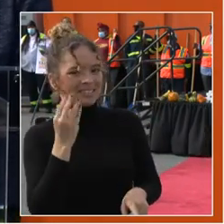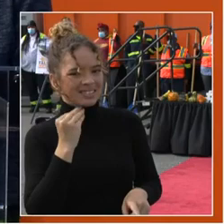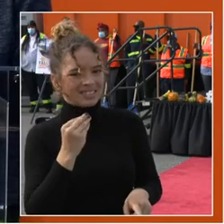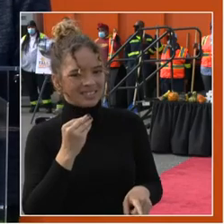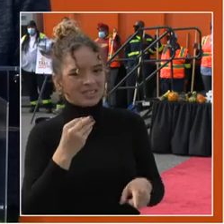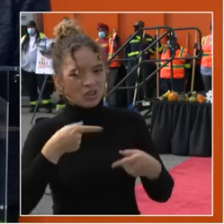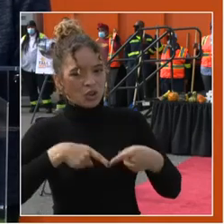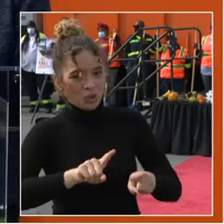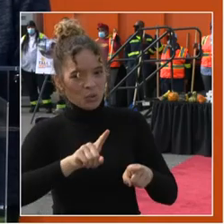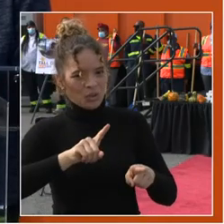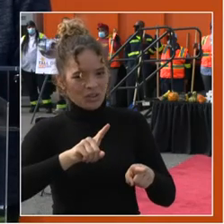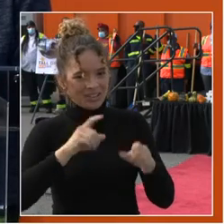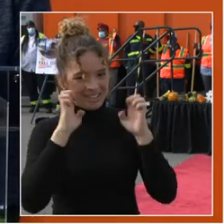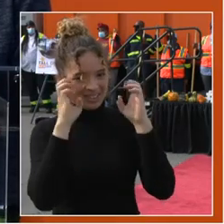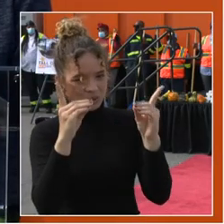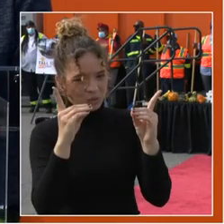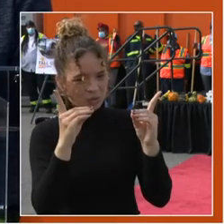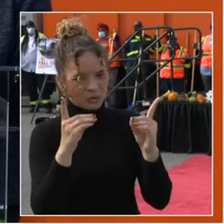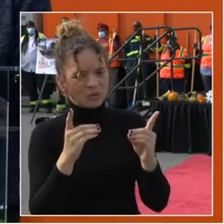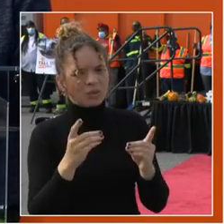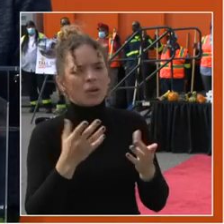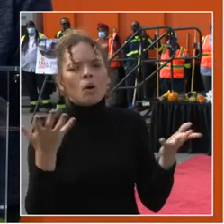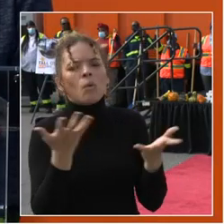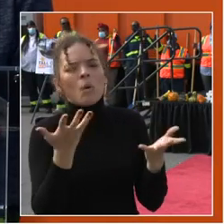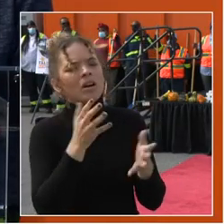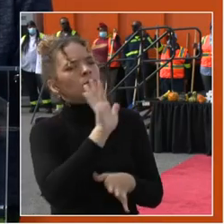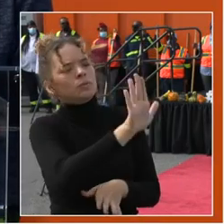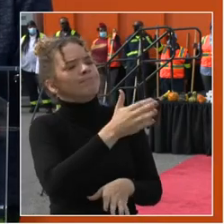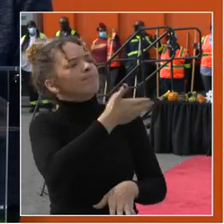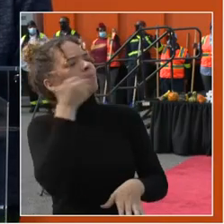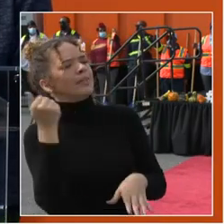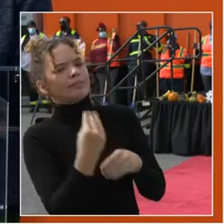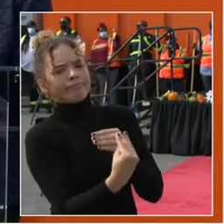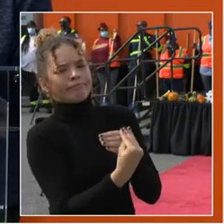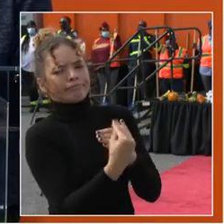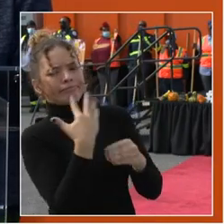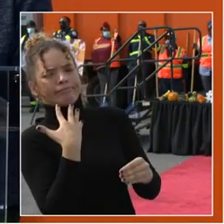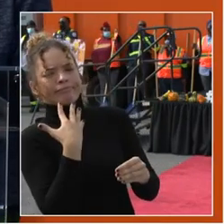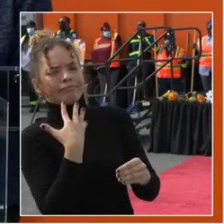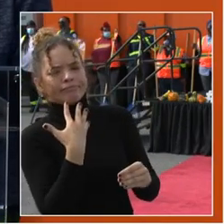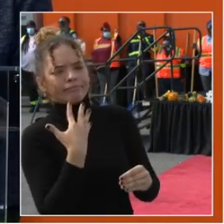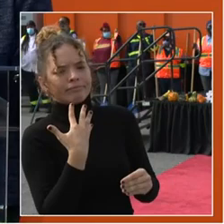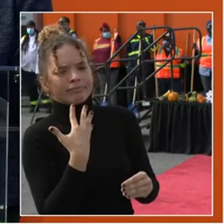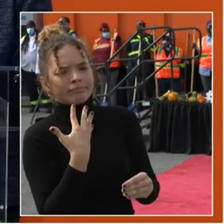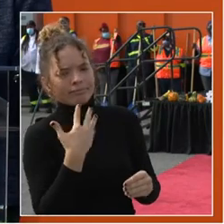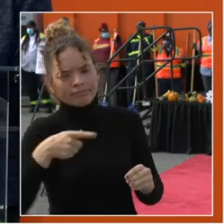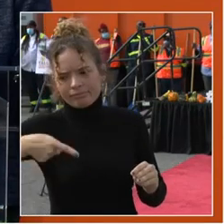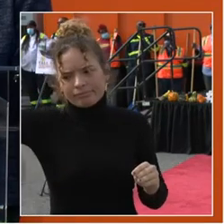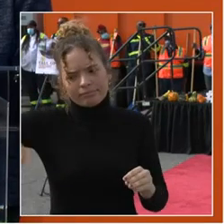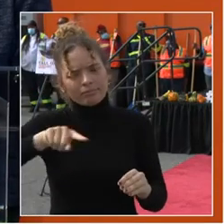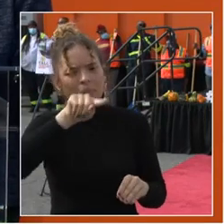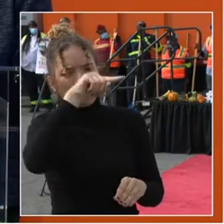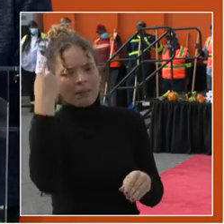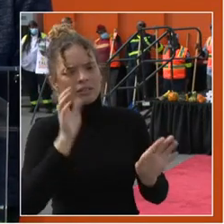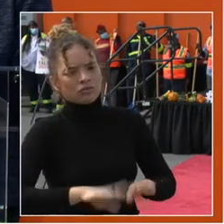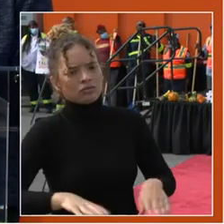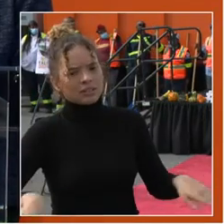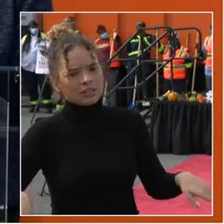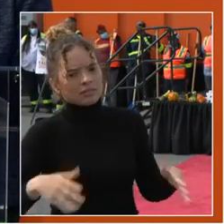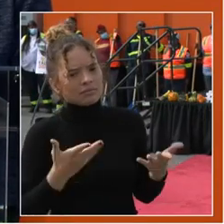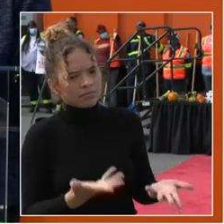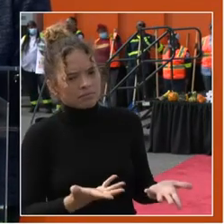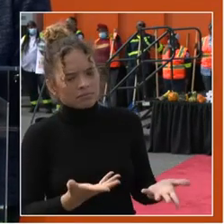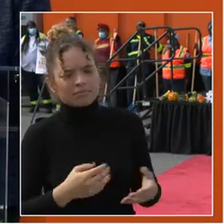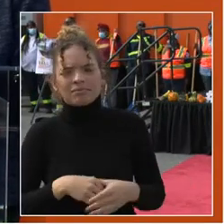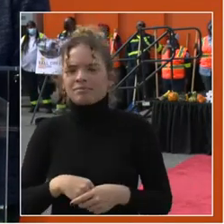evidence that you would give us as African American children? Well, I think that we're all right to focus on